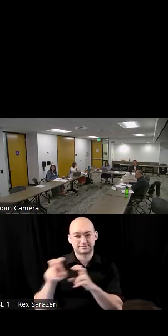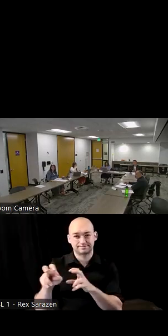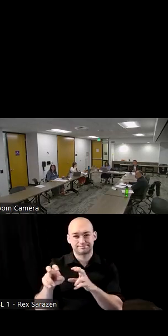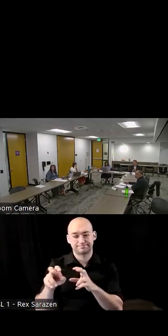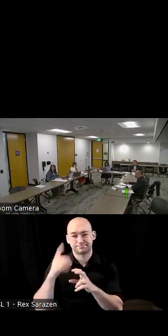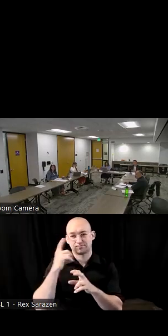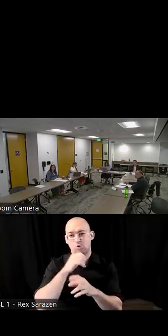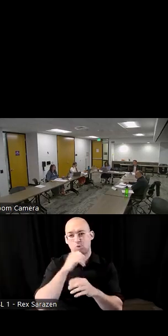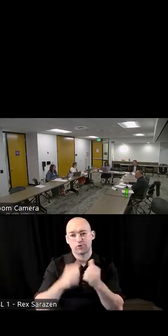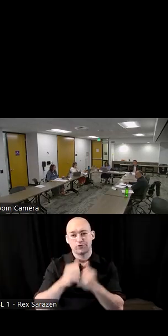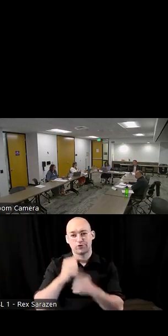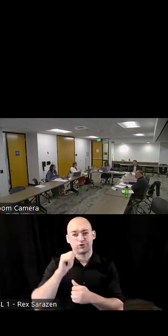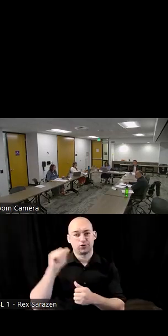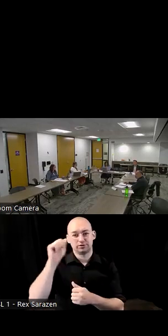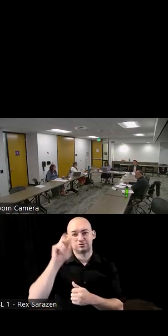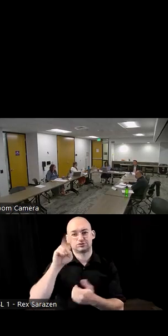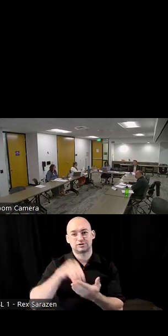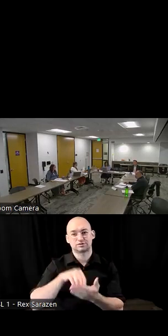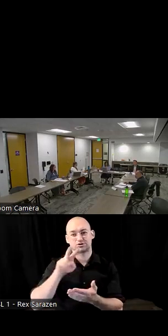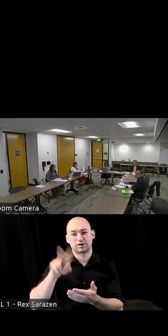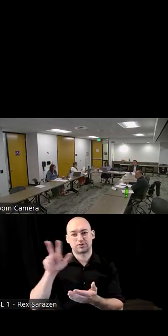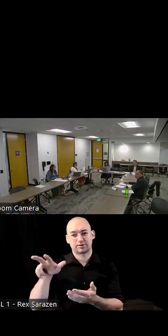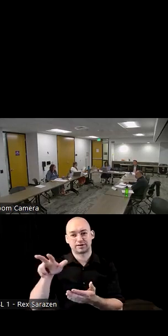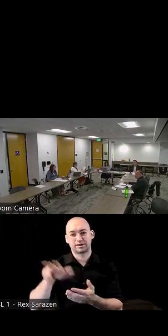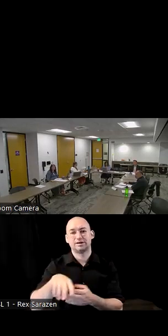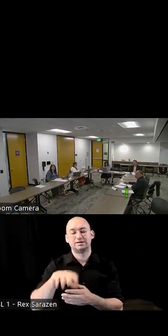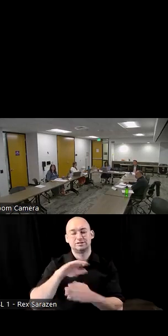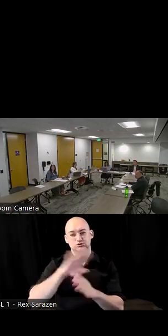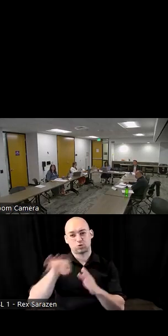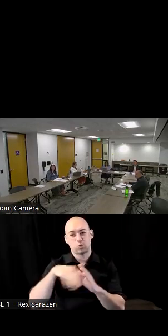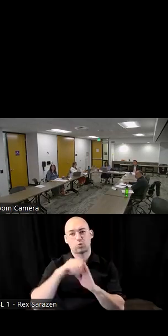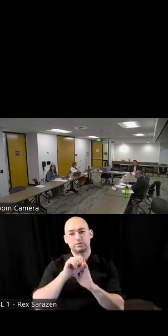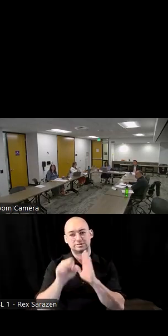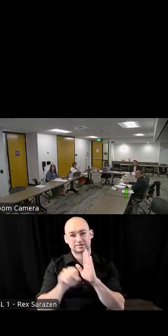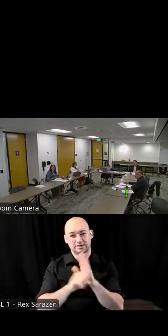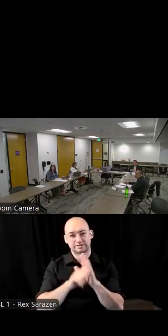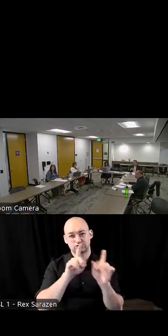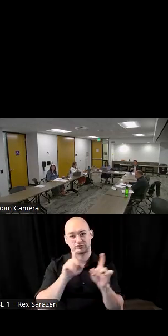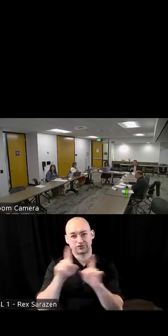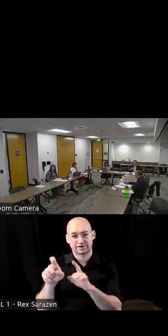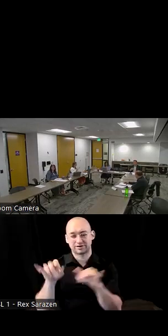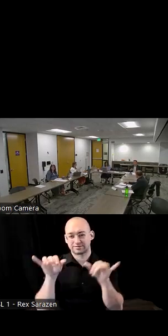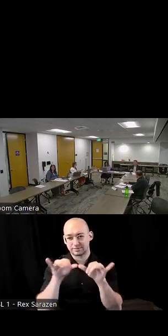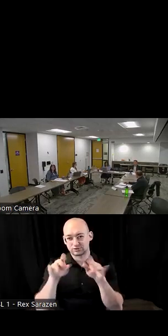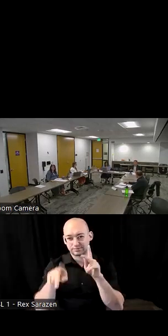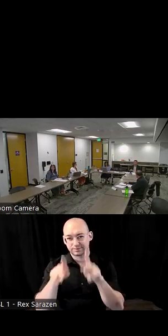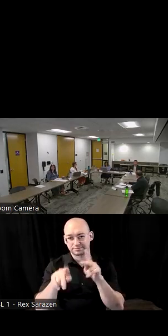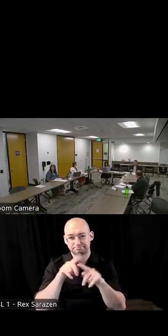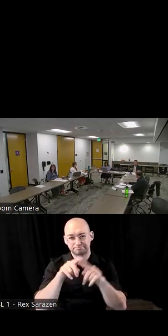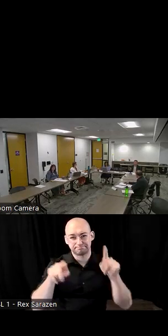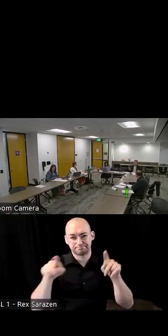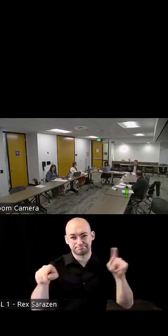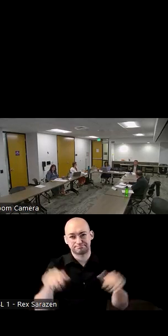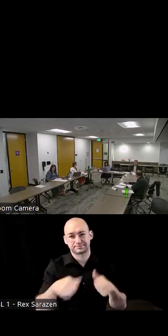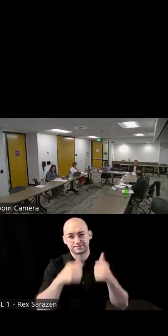in 2023. It was a statewide survey of older adults throughout California, and we measured them on a variety of different challenges